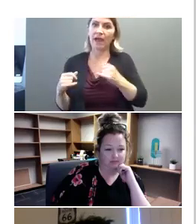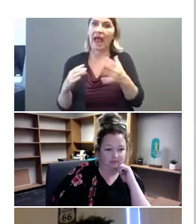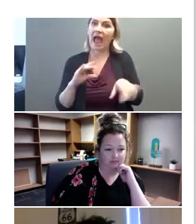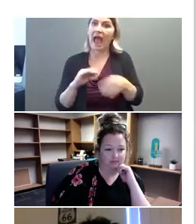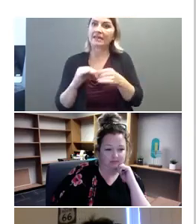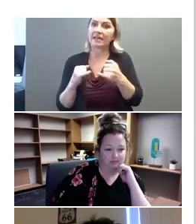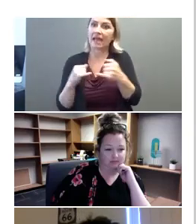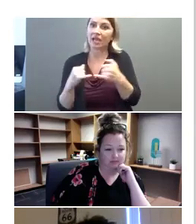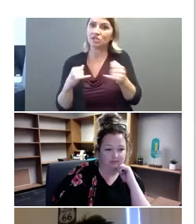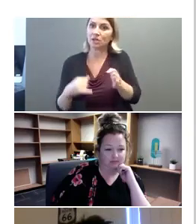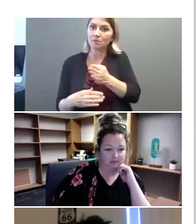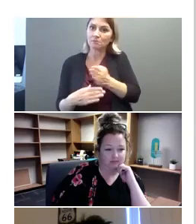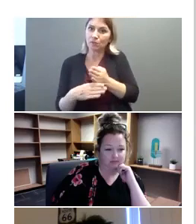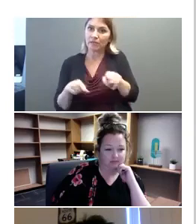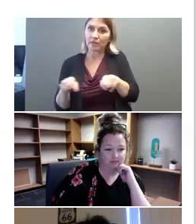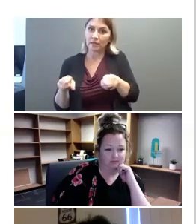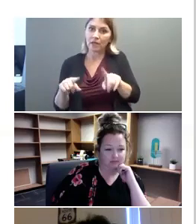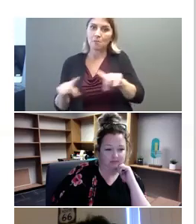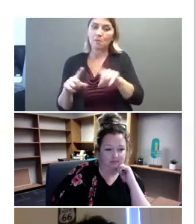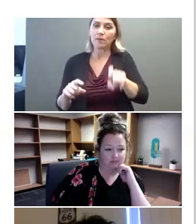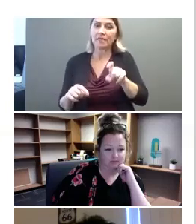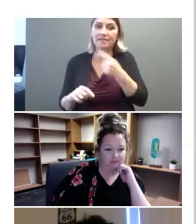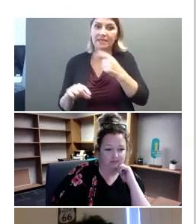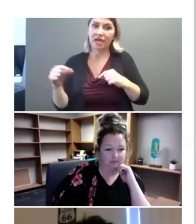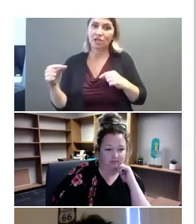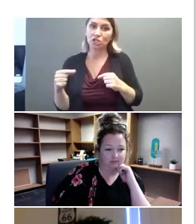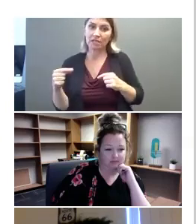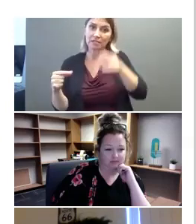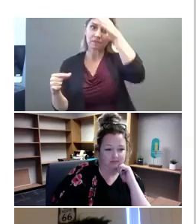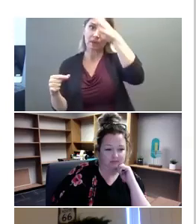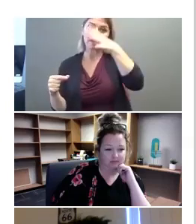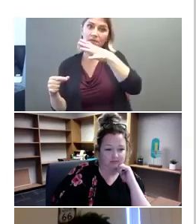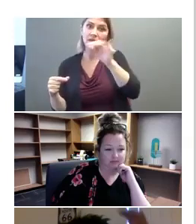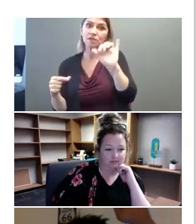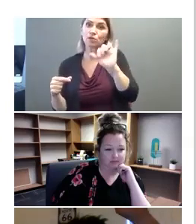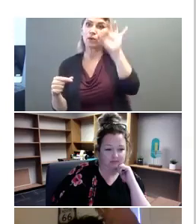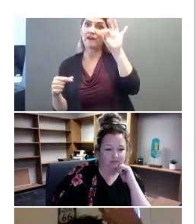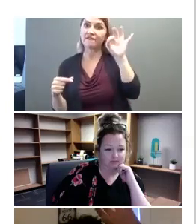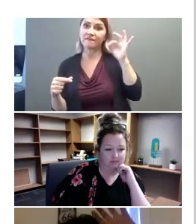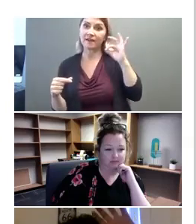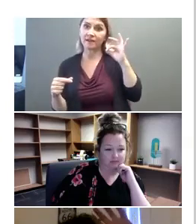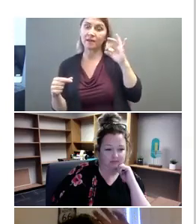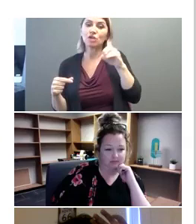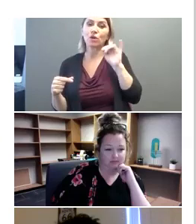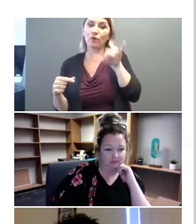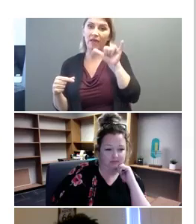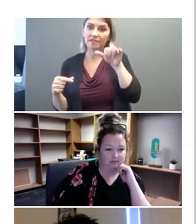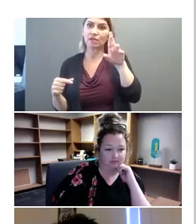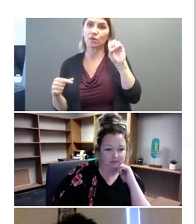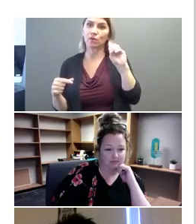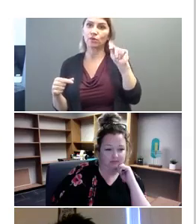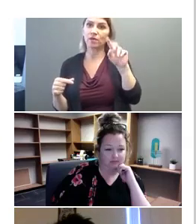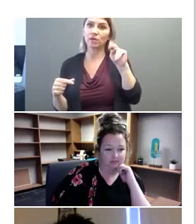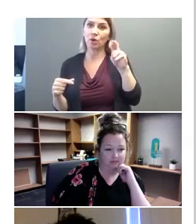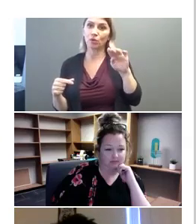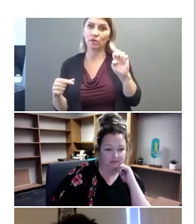C and G, but we need to say that G's parent is also F, right? So that is the root node of this thing. So